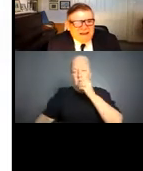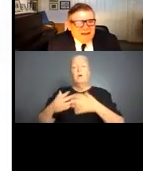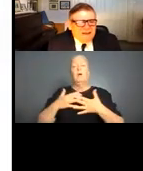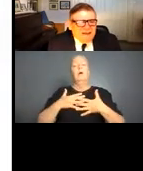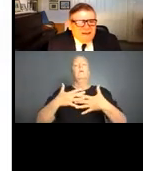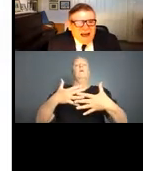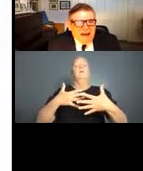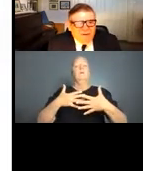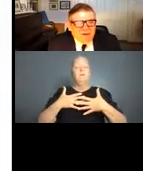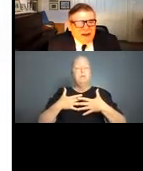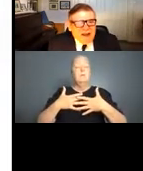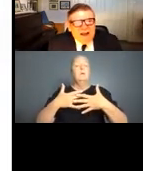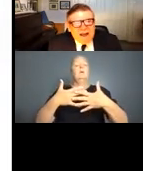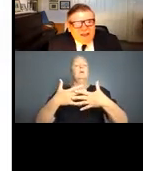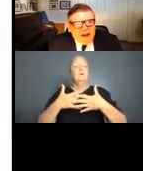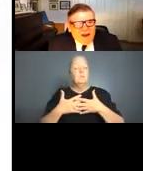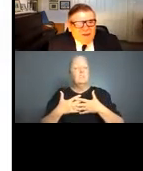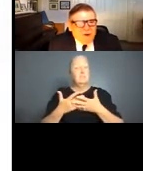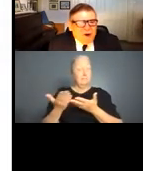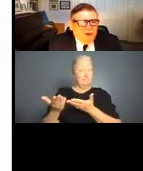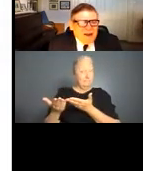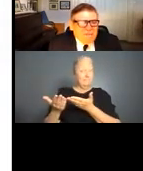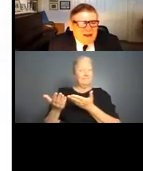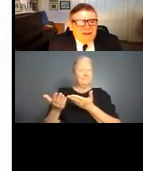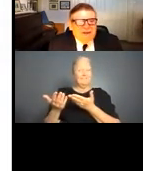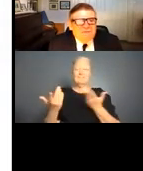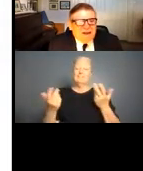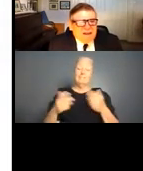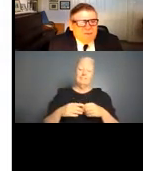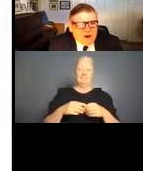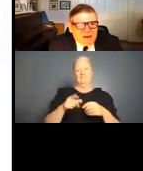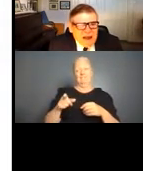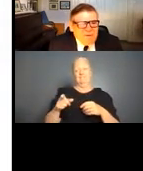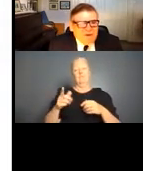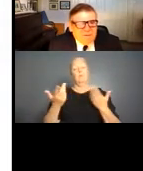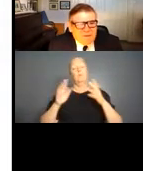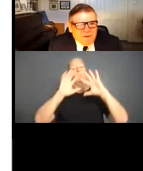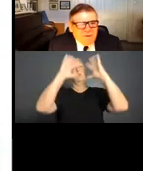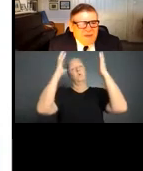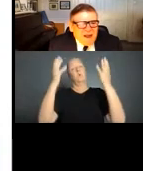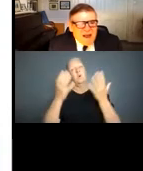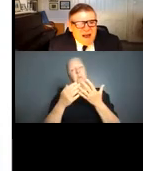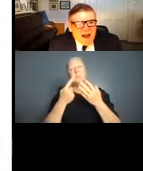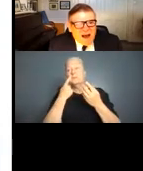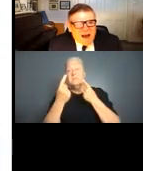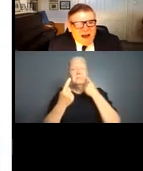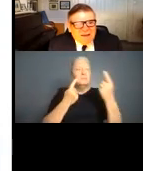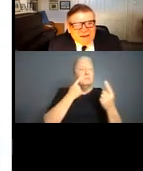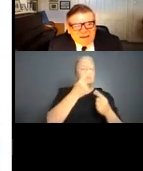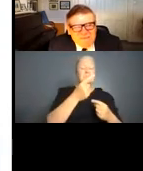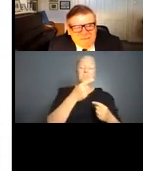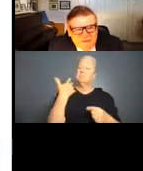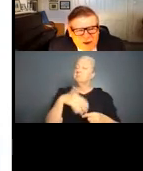death sentence. And that, unfortunately, around the world, that has been too much what has happened to people.